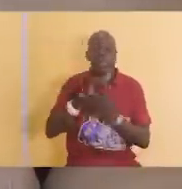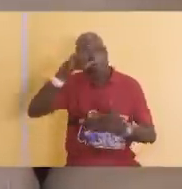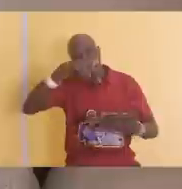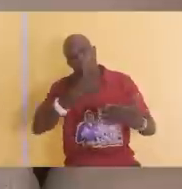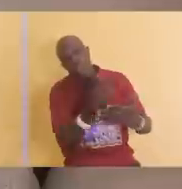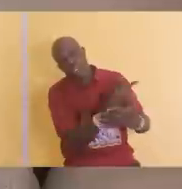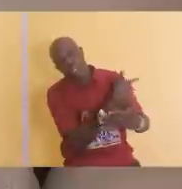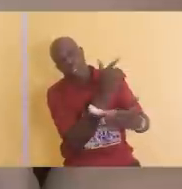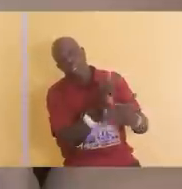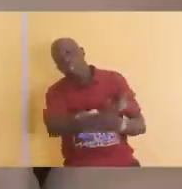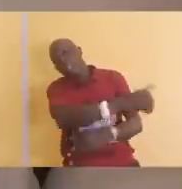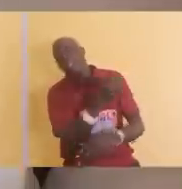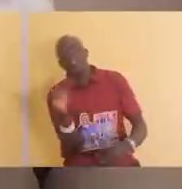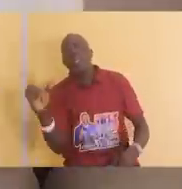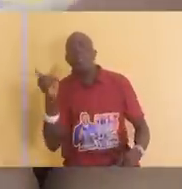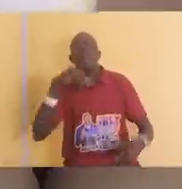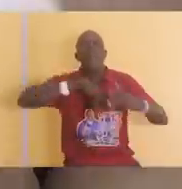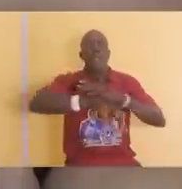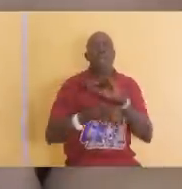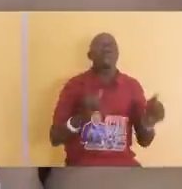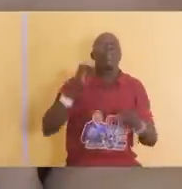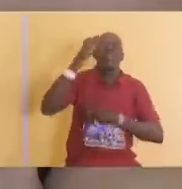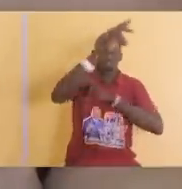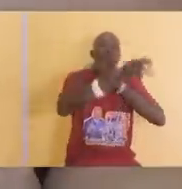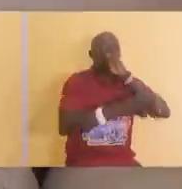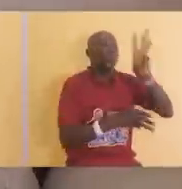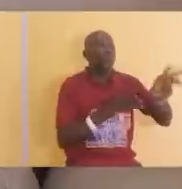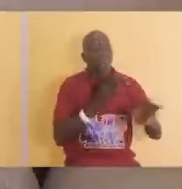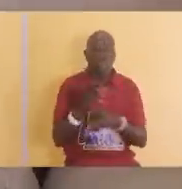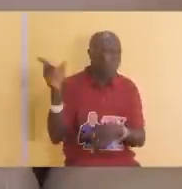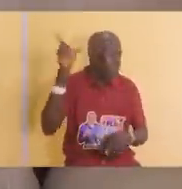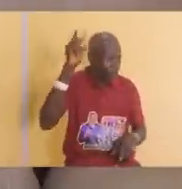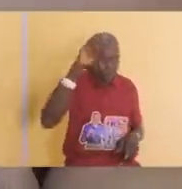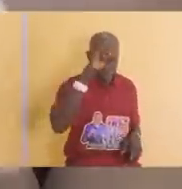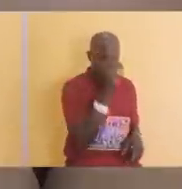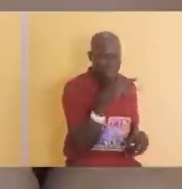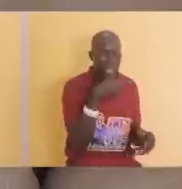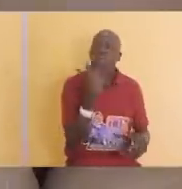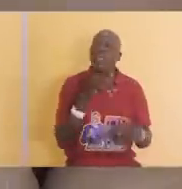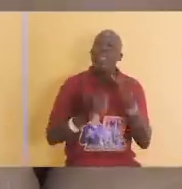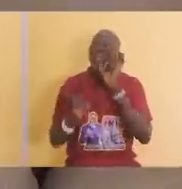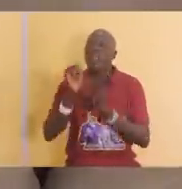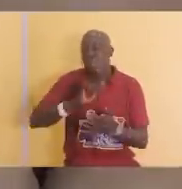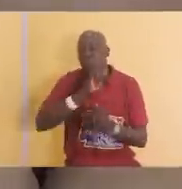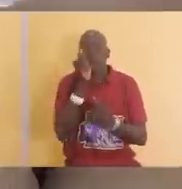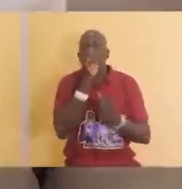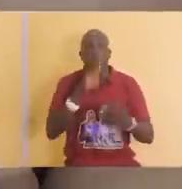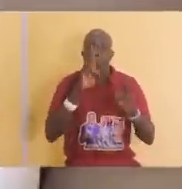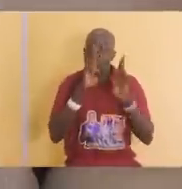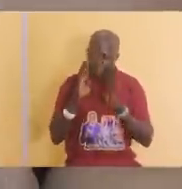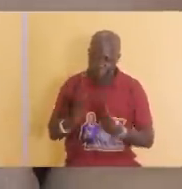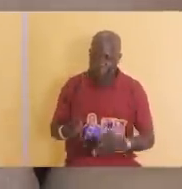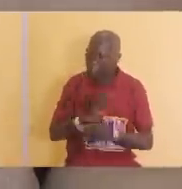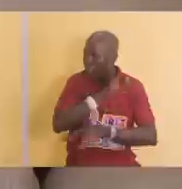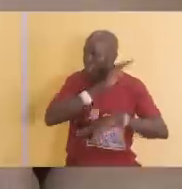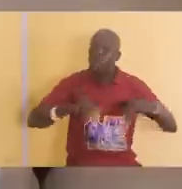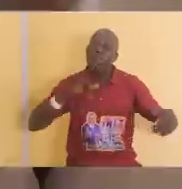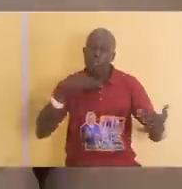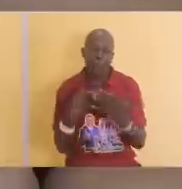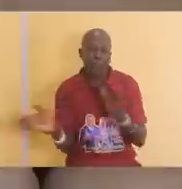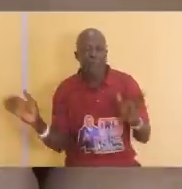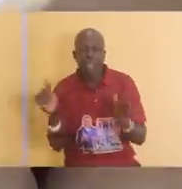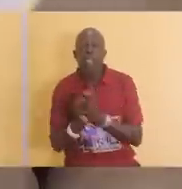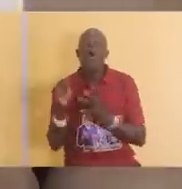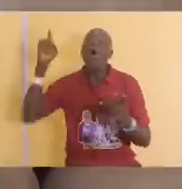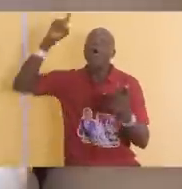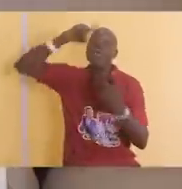You are Ghana. Obaje anywhere. Obaje Naiye. Whoever you may be. Obaje Sa. Obaje Eniyan. This man. Oh, Bombe. You are not free from. I